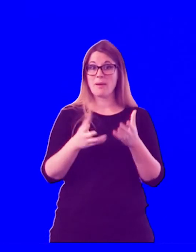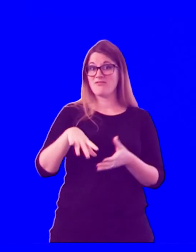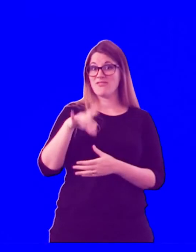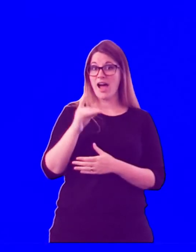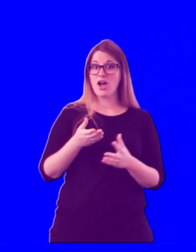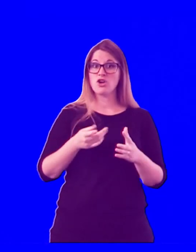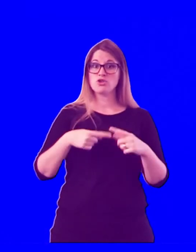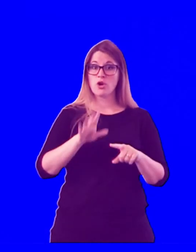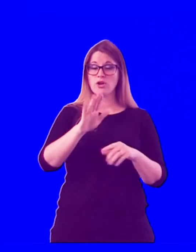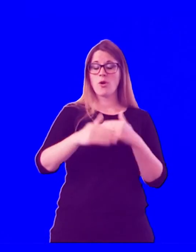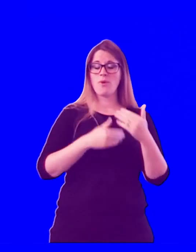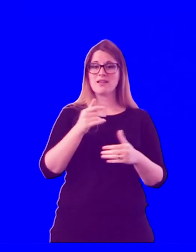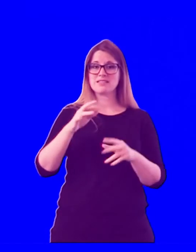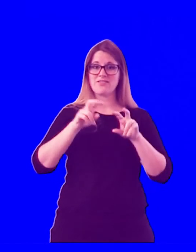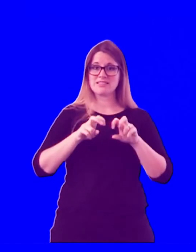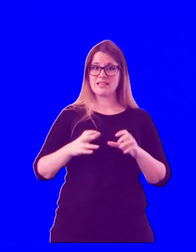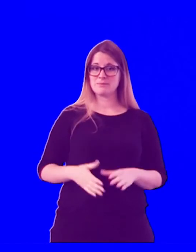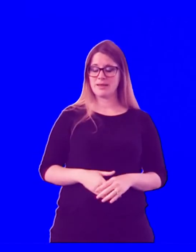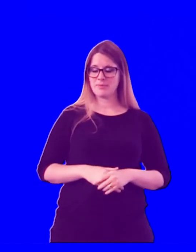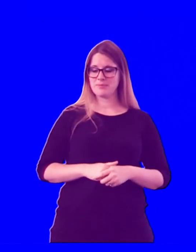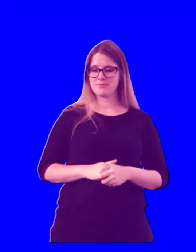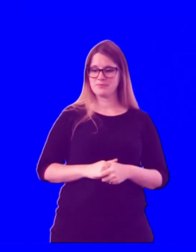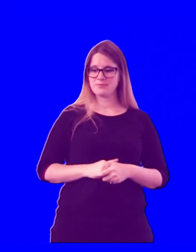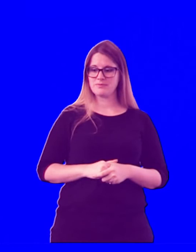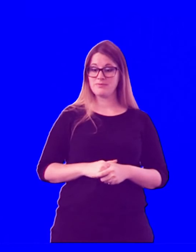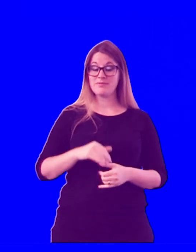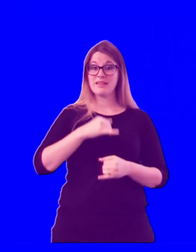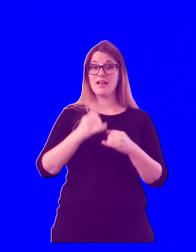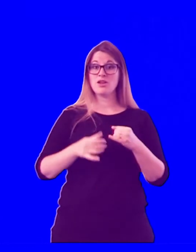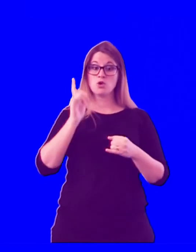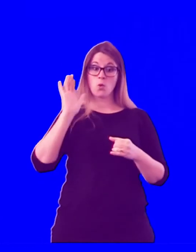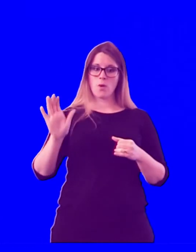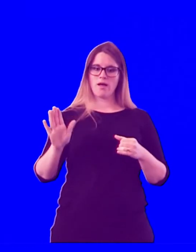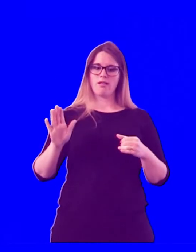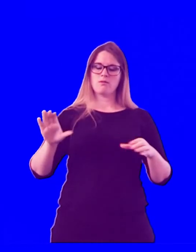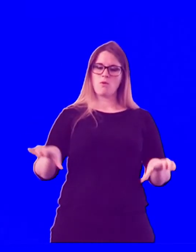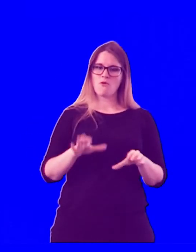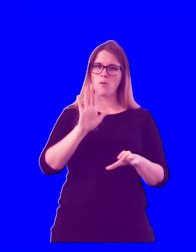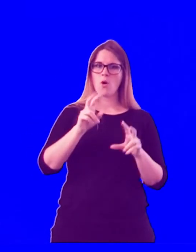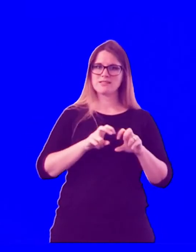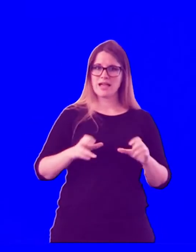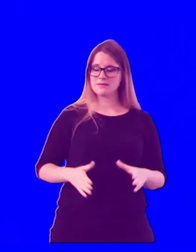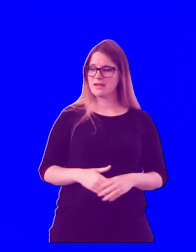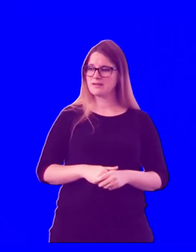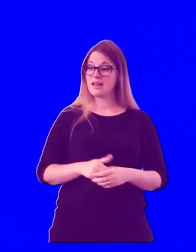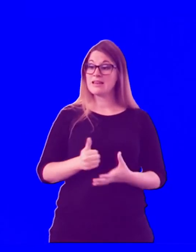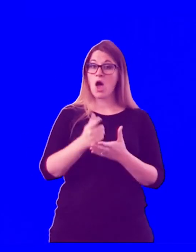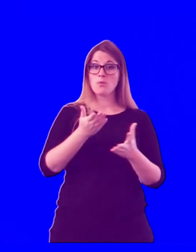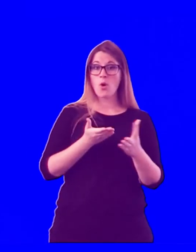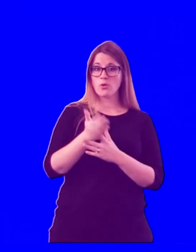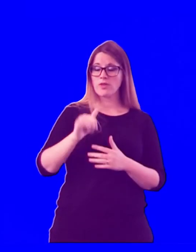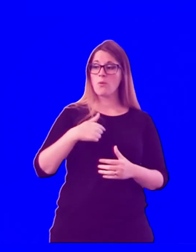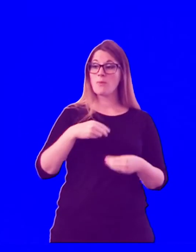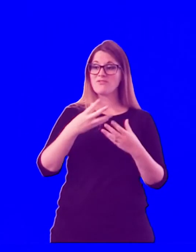might find during the process of your assessment. You're then going to perform that assessment, and to help walk you through